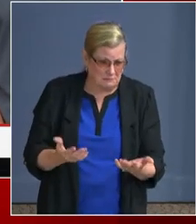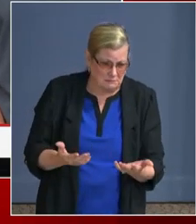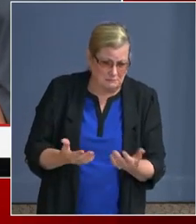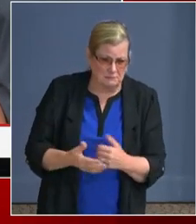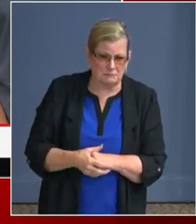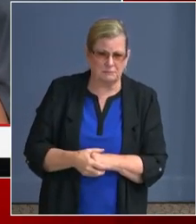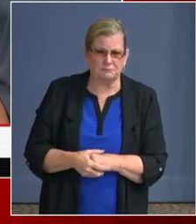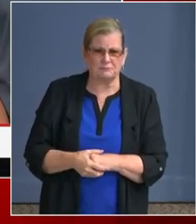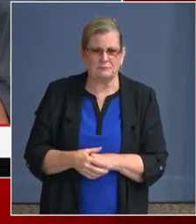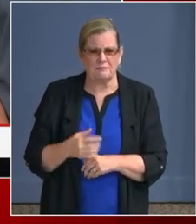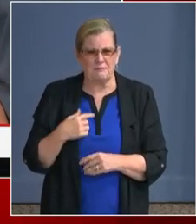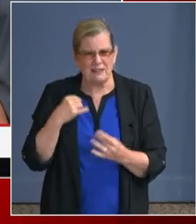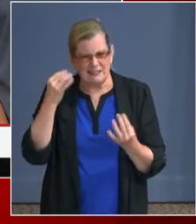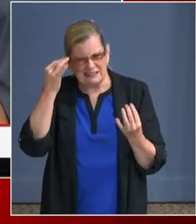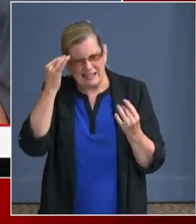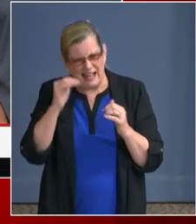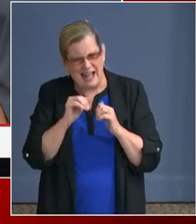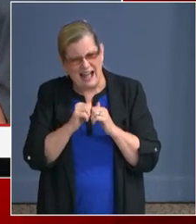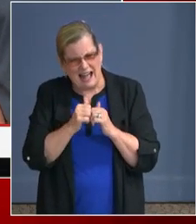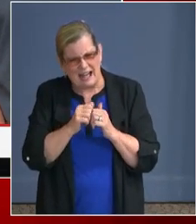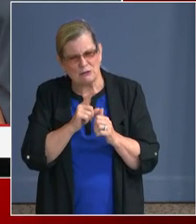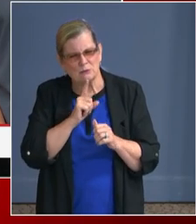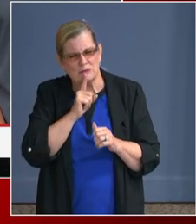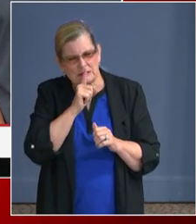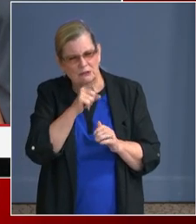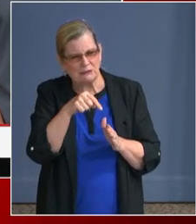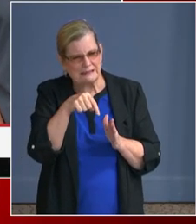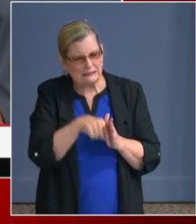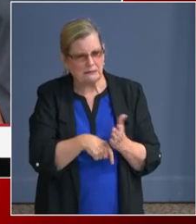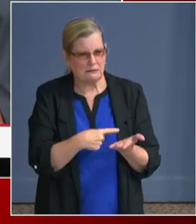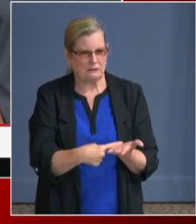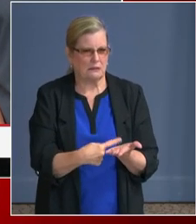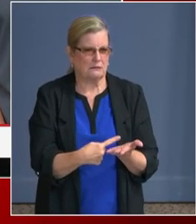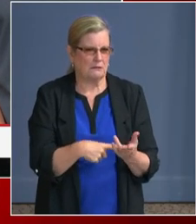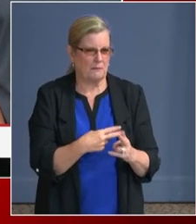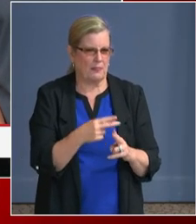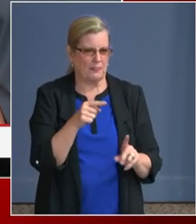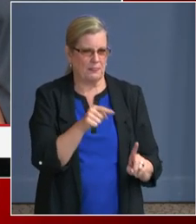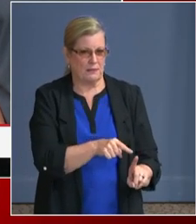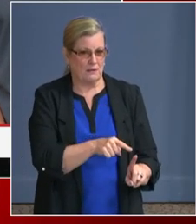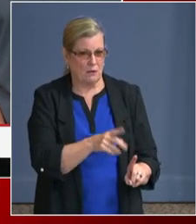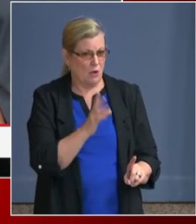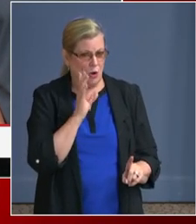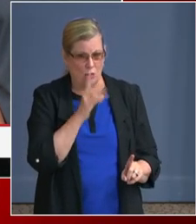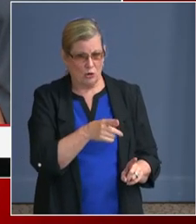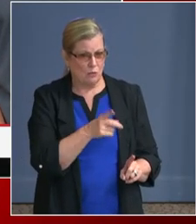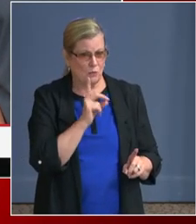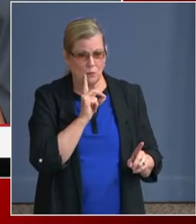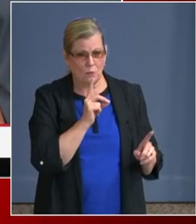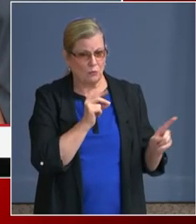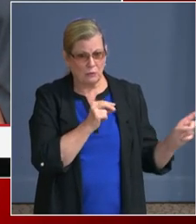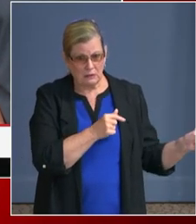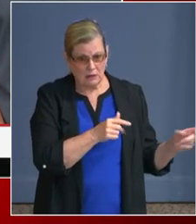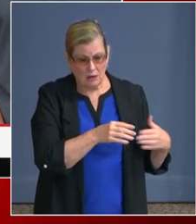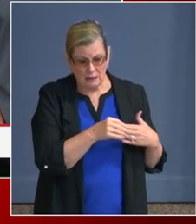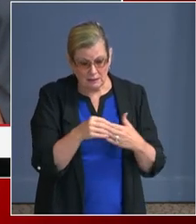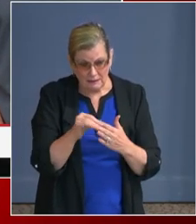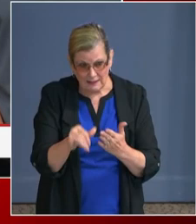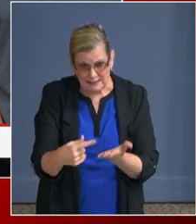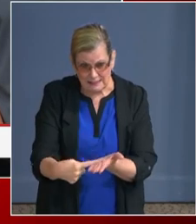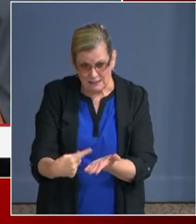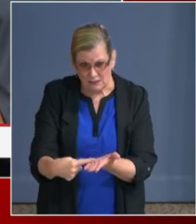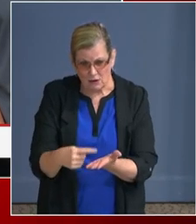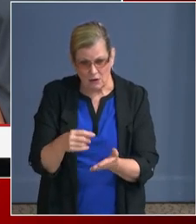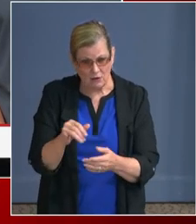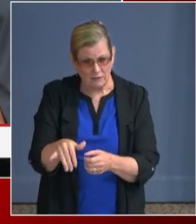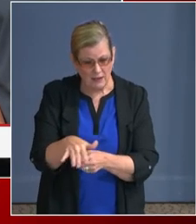have a discussion about that. Is there anything that you would do or that you can do with leading that discussion as far as the